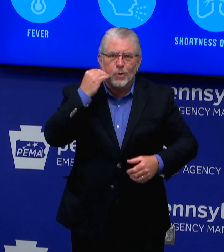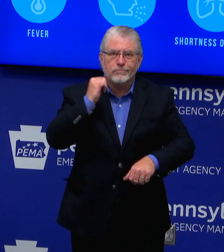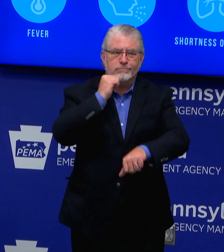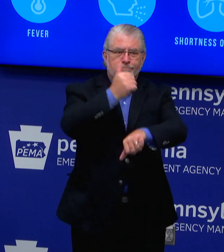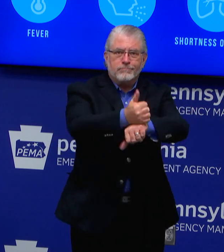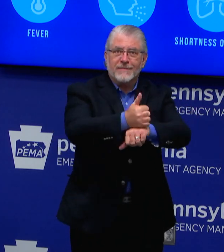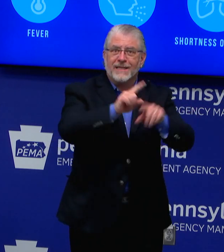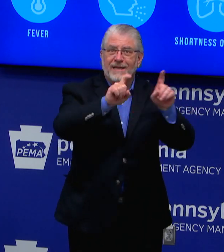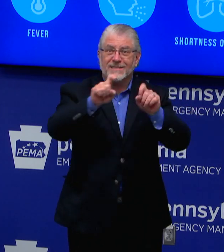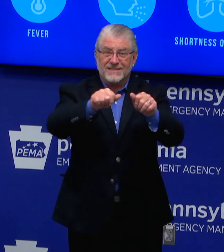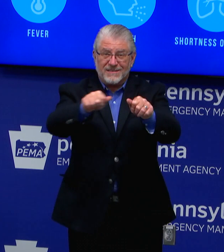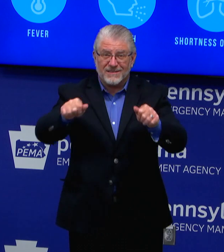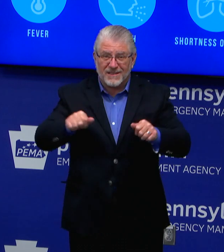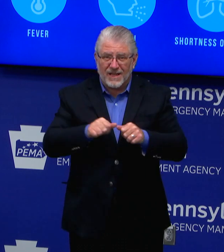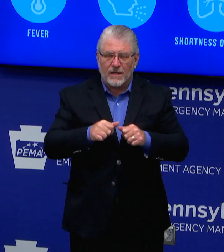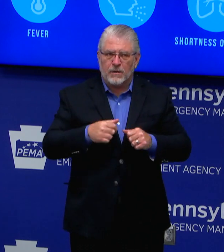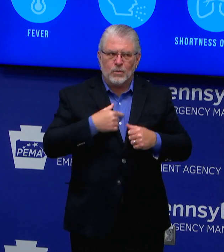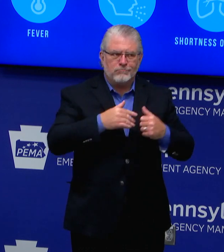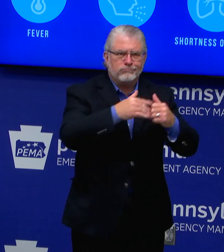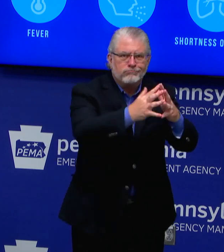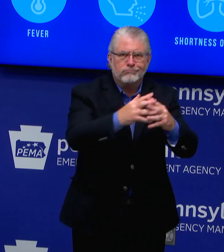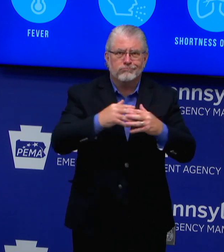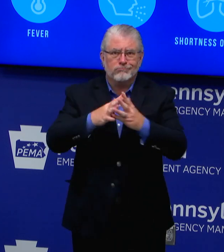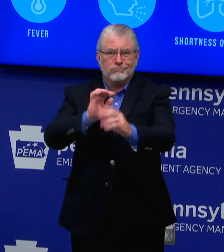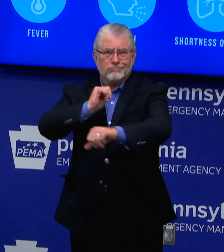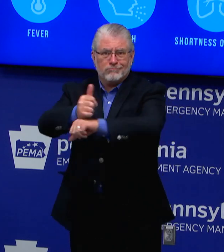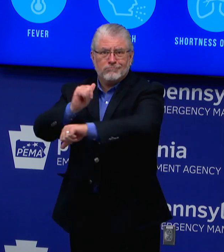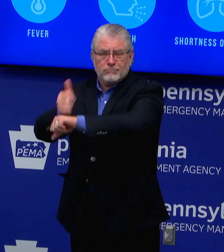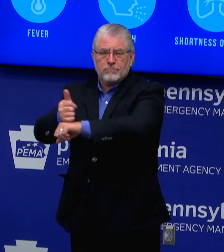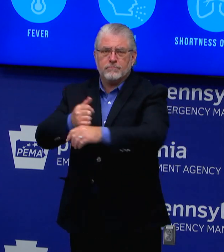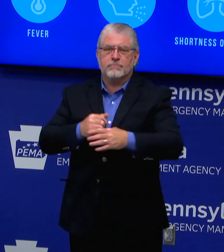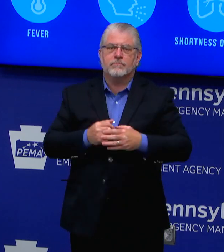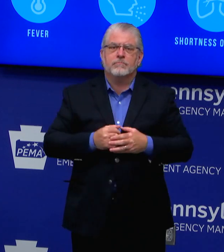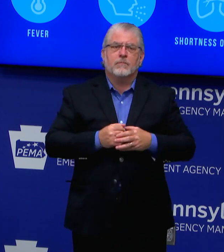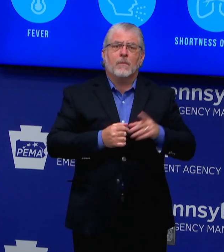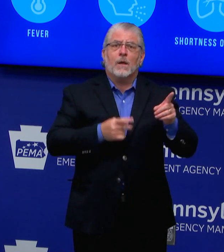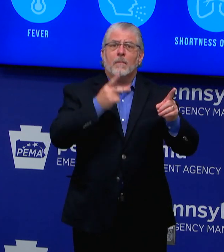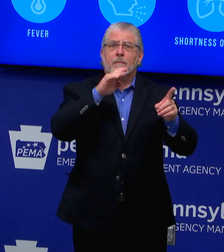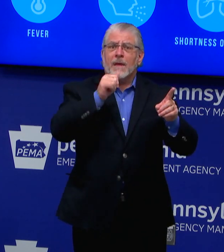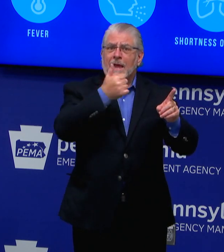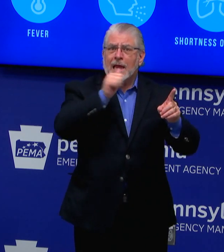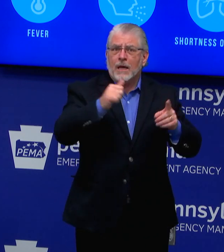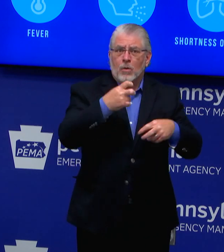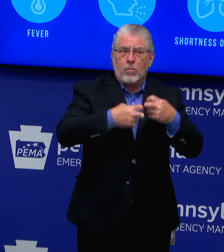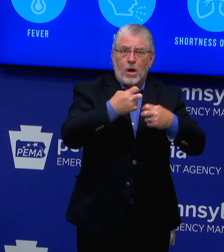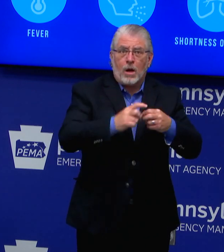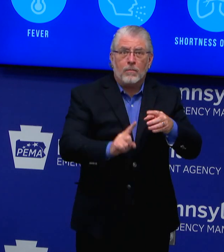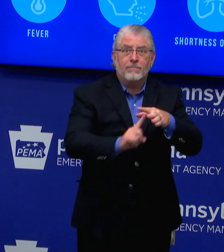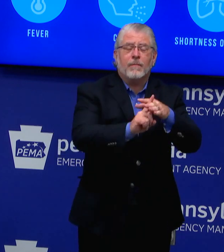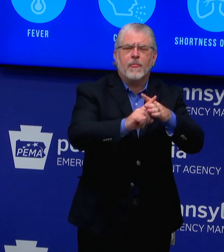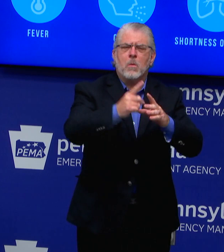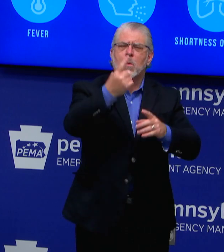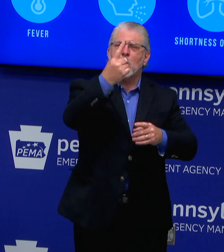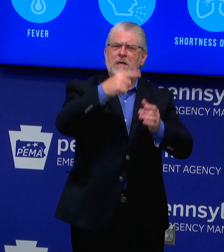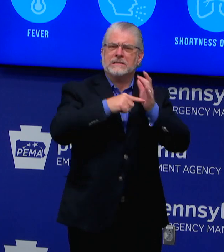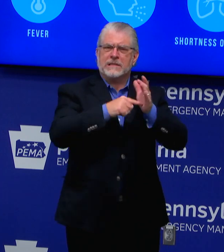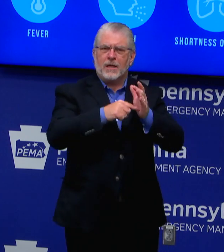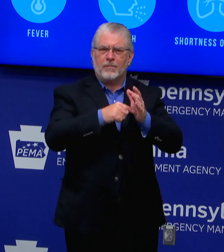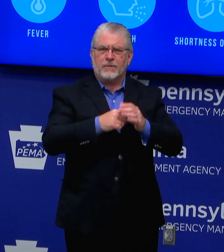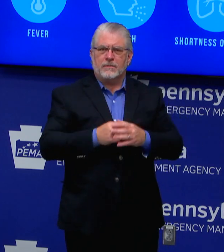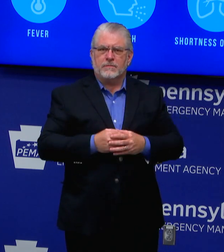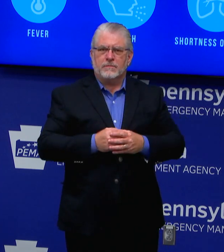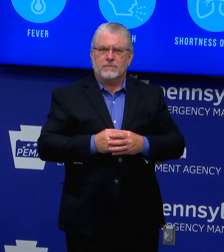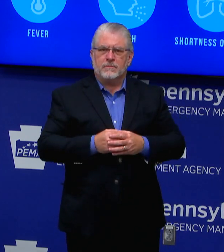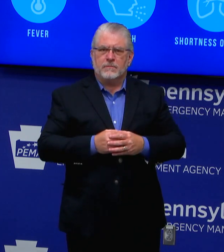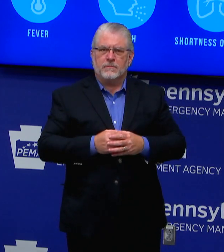great example of PEMA's ability to facilitate problem solving is the rollout of the Battelle critical care decontamination system.